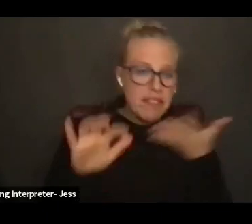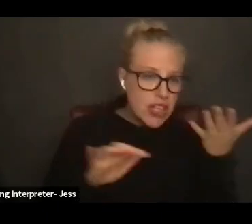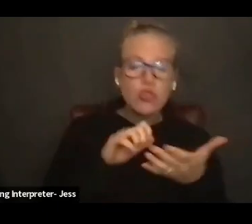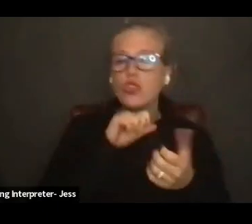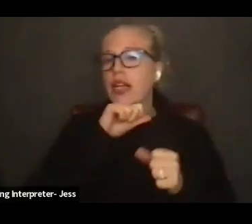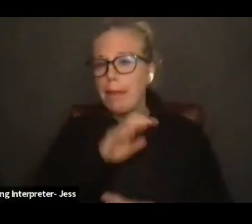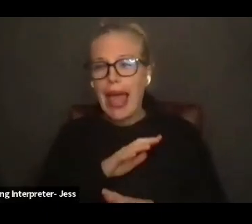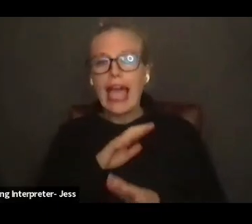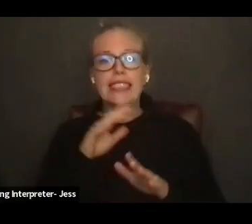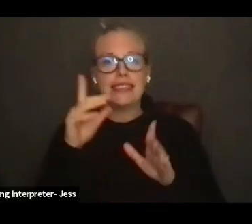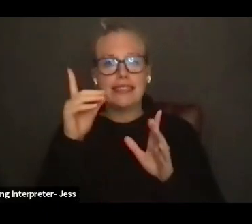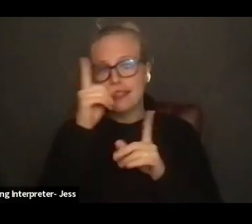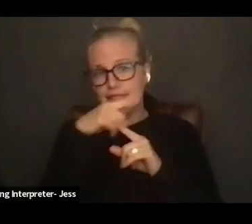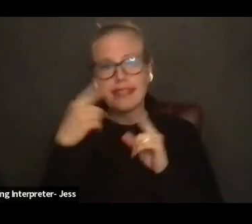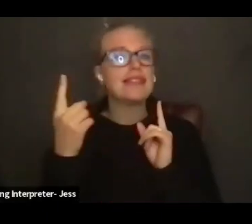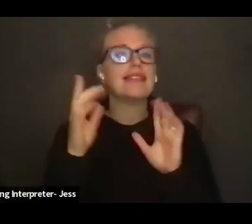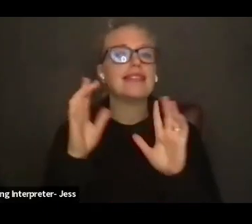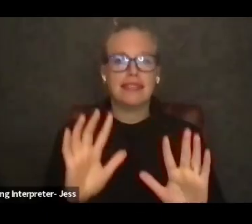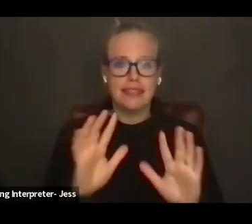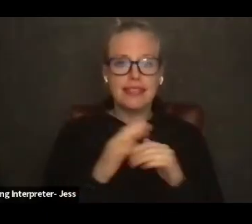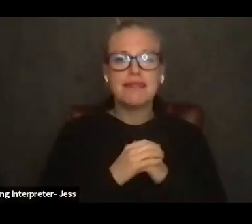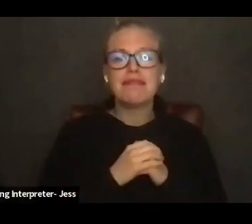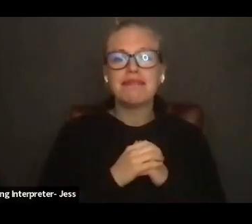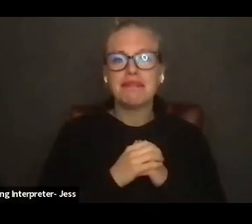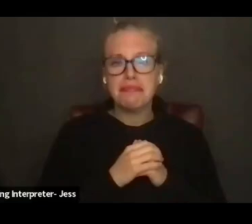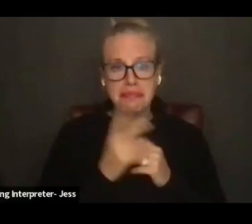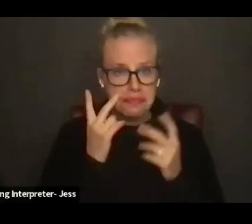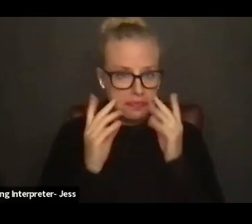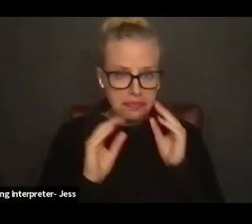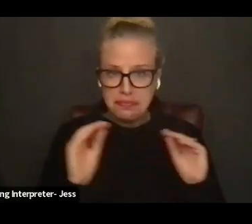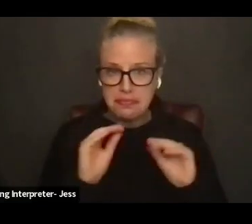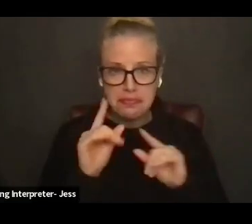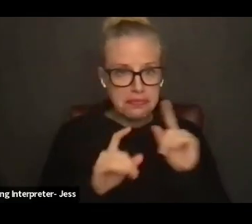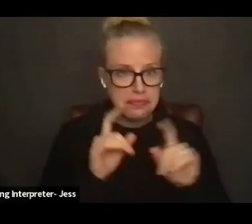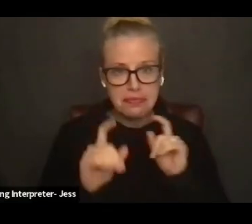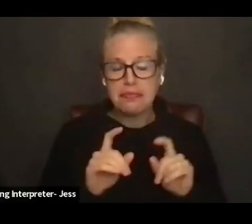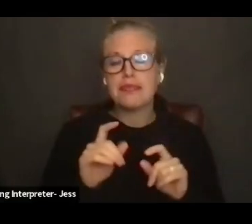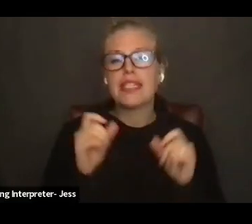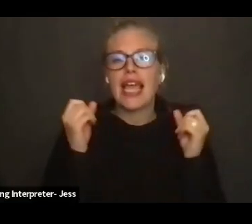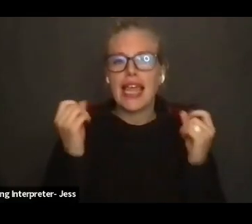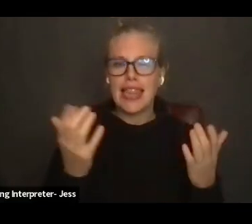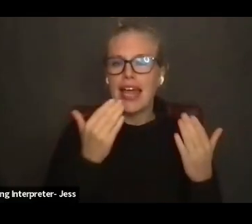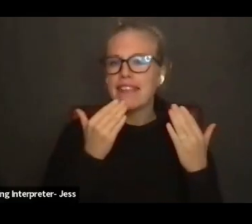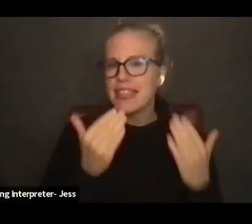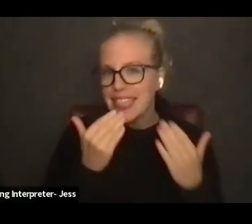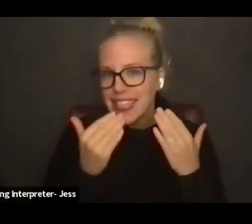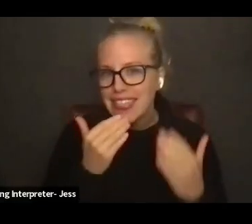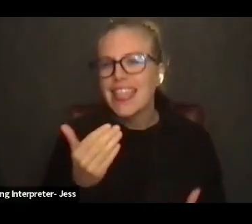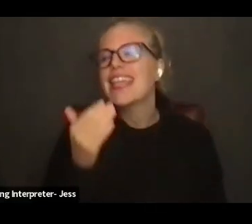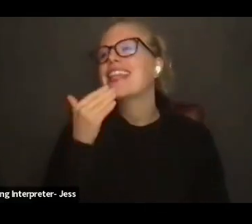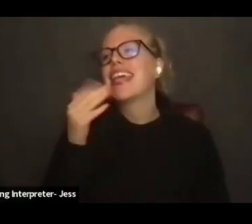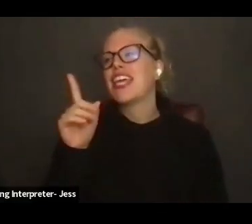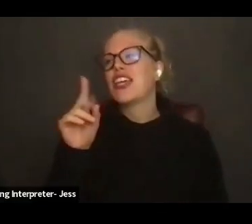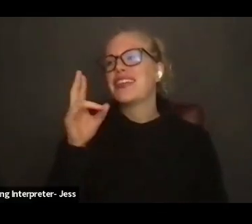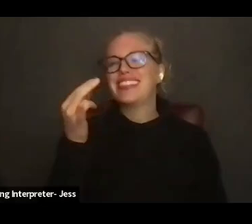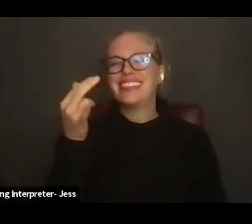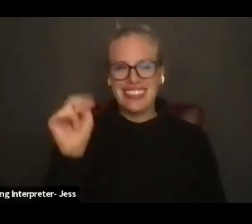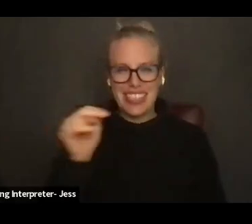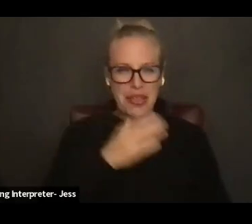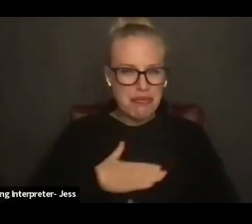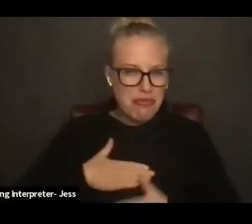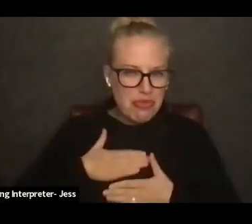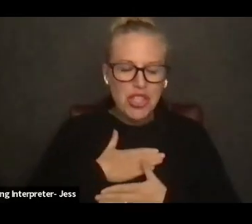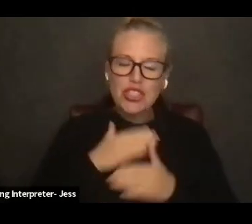Don't see any questions. No, just a lot of thank yous. So thank you, Kristen. We appreciate all